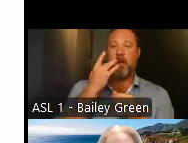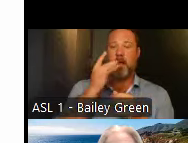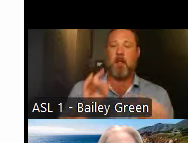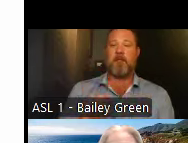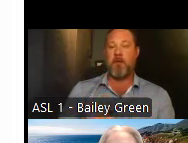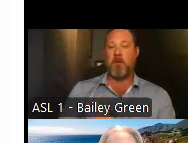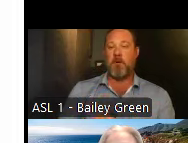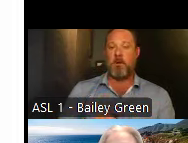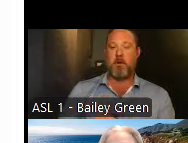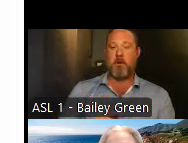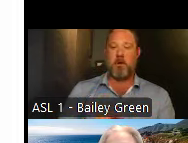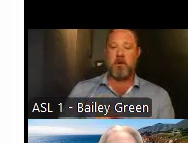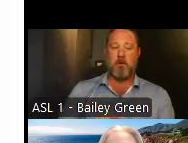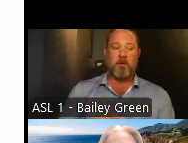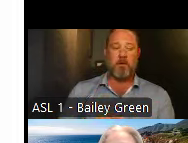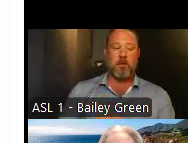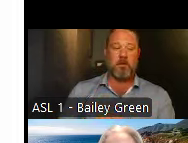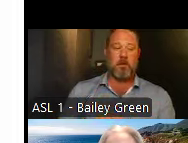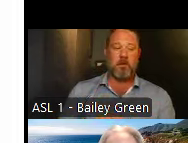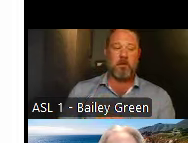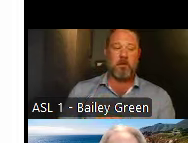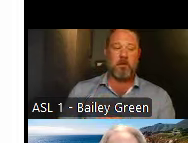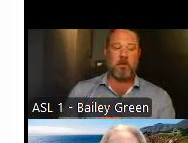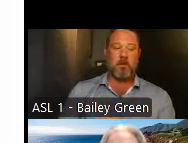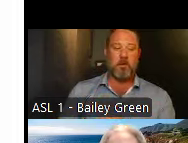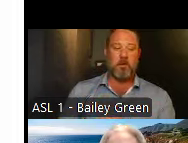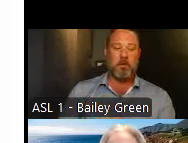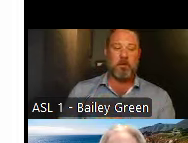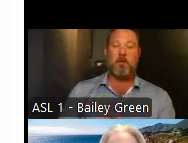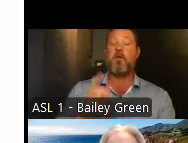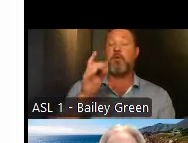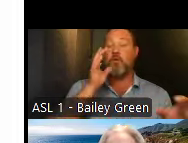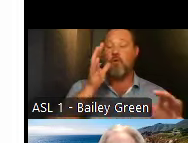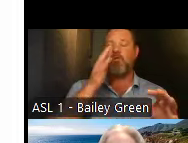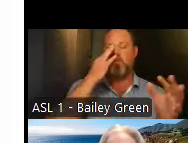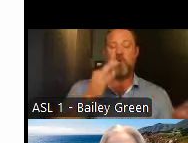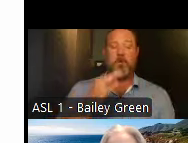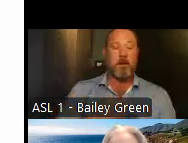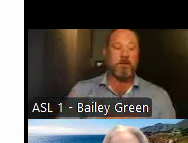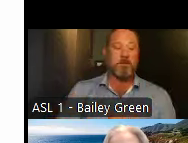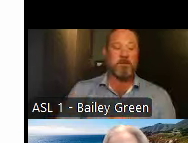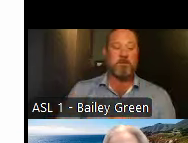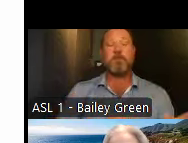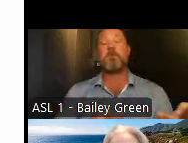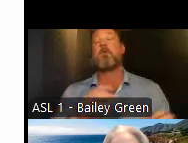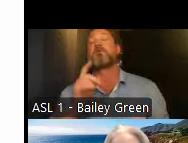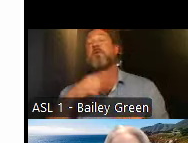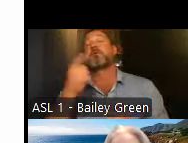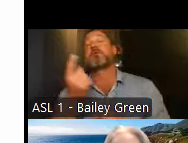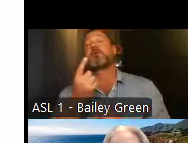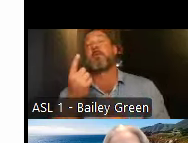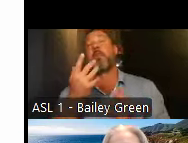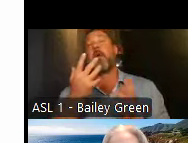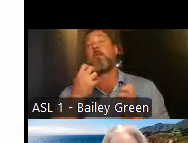California that is going to be collecting this data to do these redeterminations. So this is something that I want